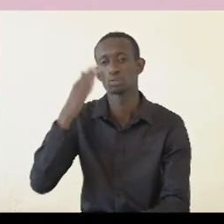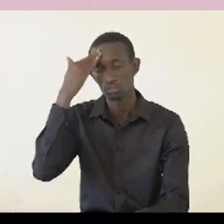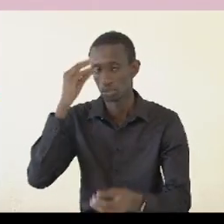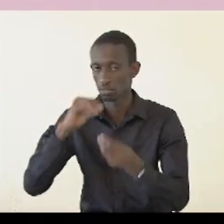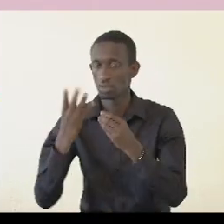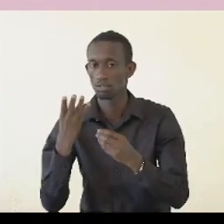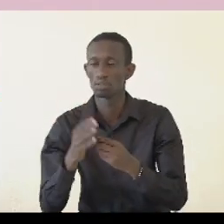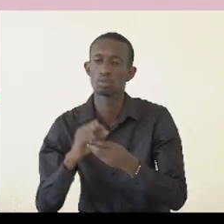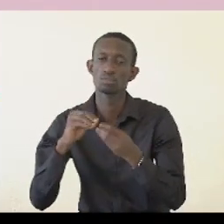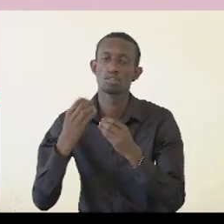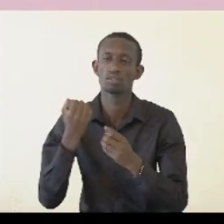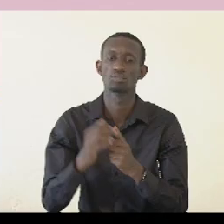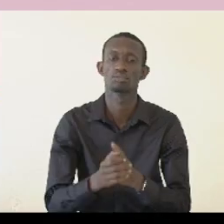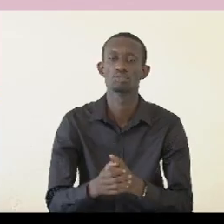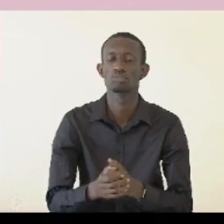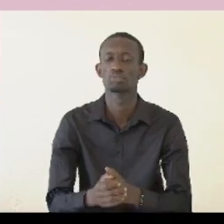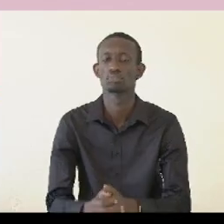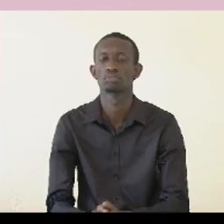and number 5, this is for